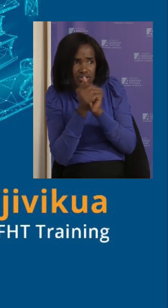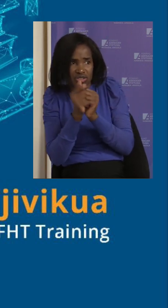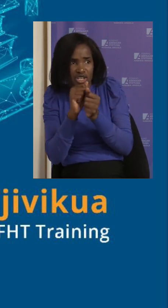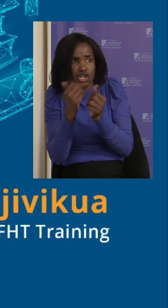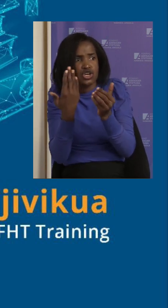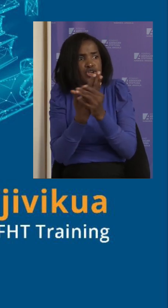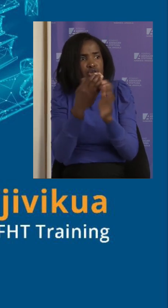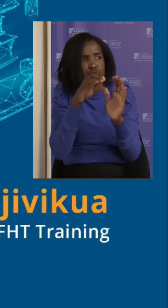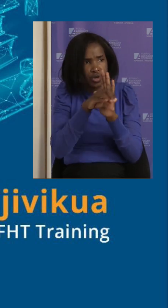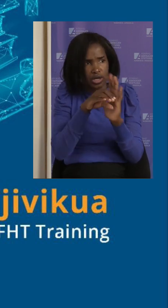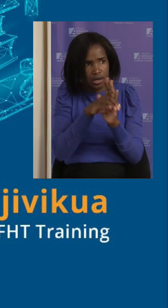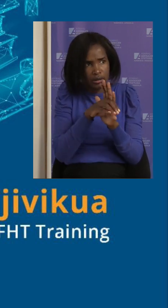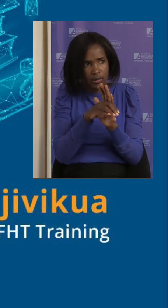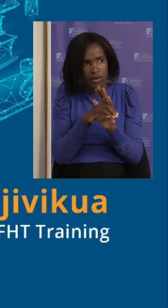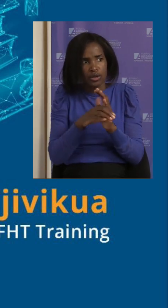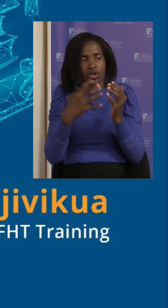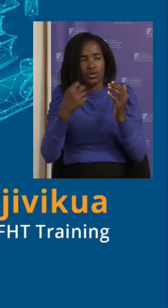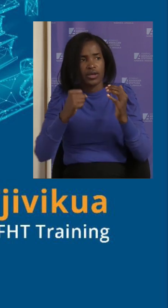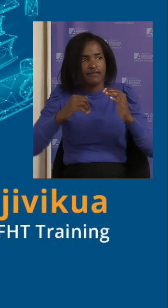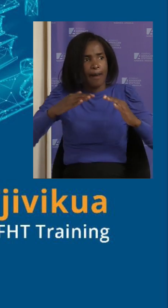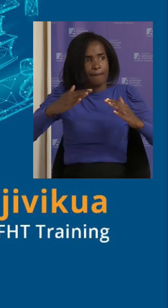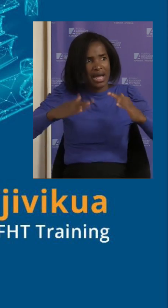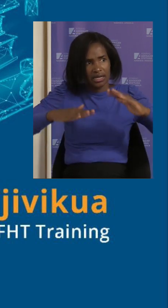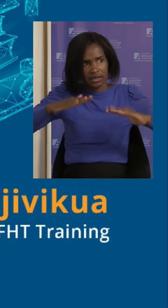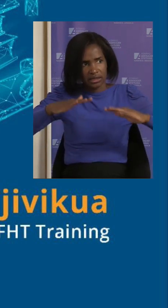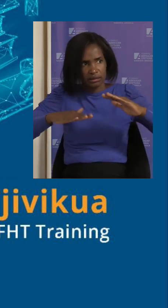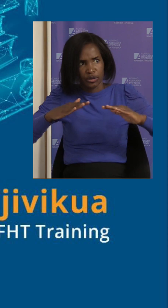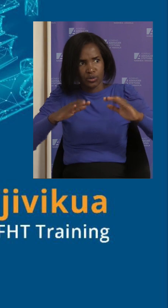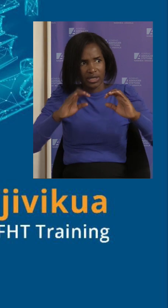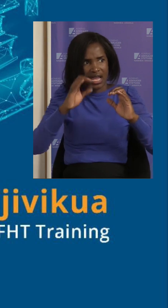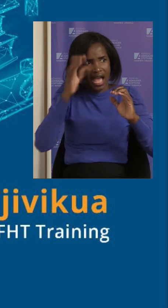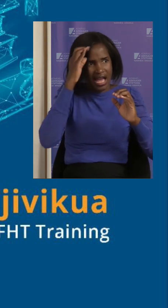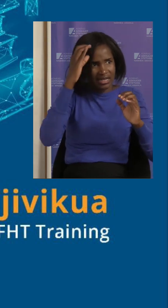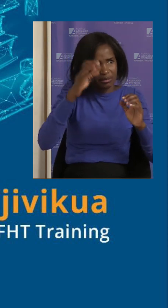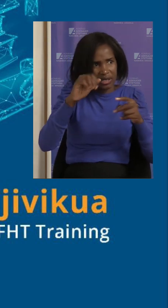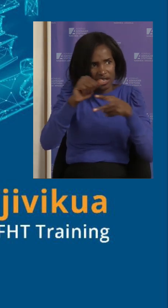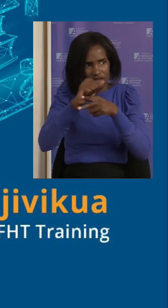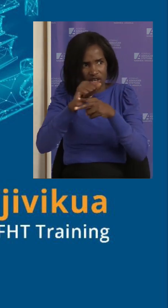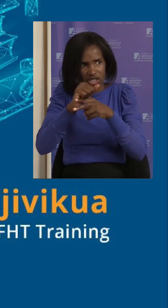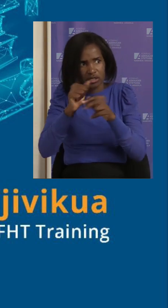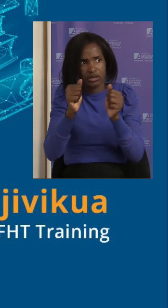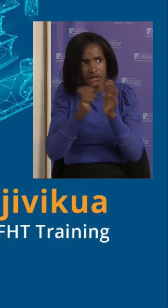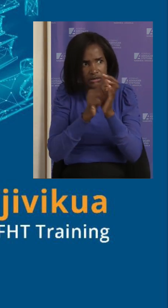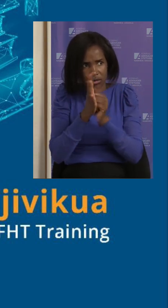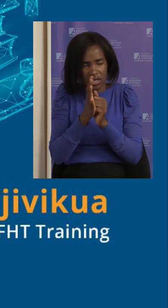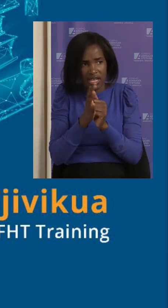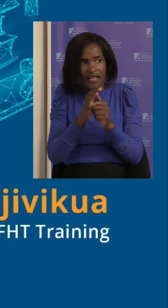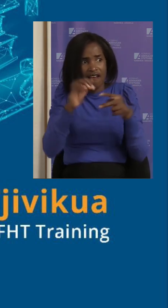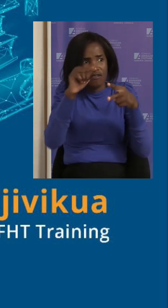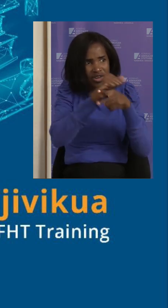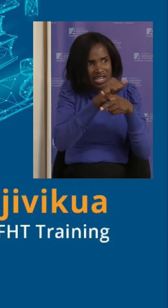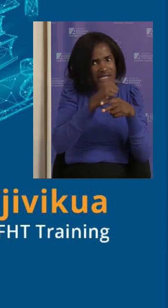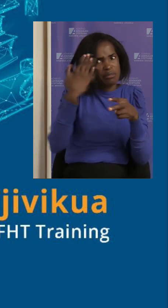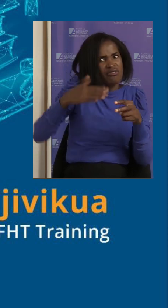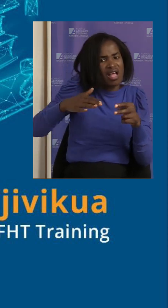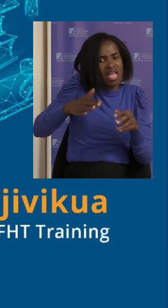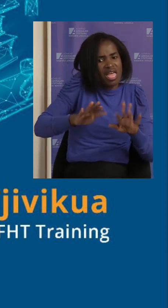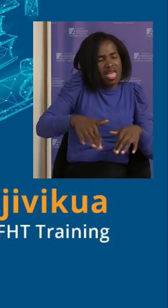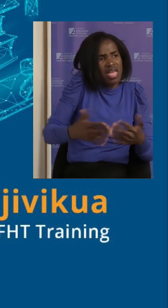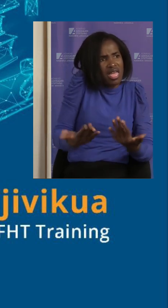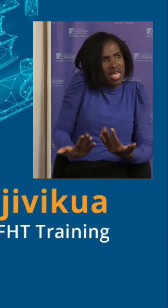new curriculum so that a balance is struck between academic and vocational streams. The vocational stream has been neglected, and